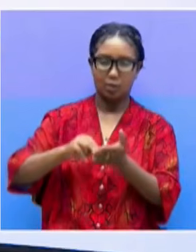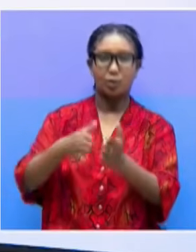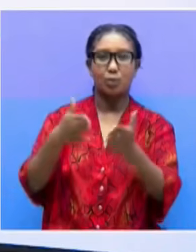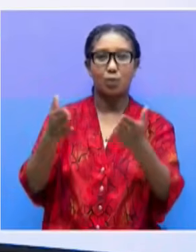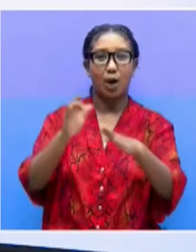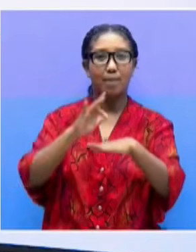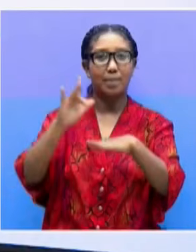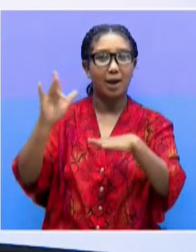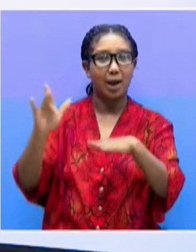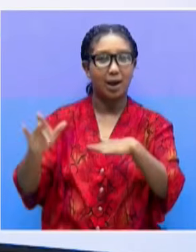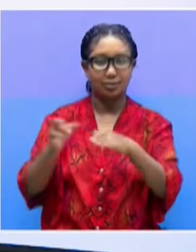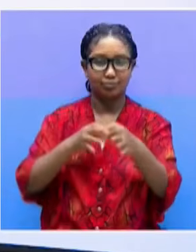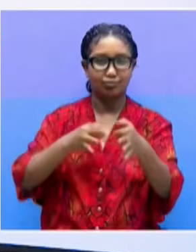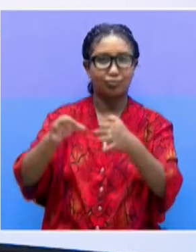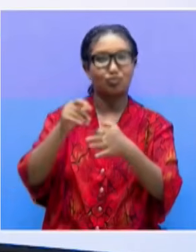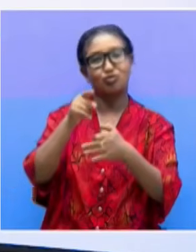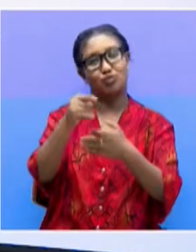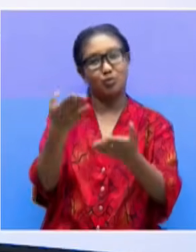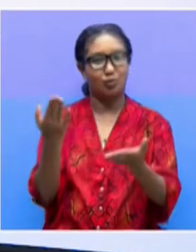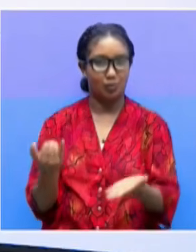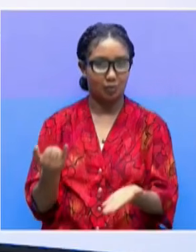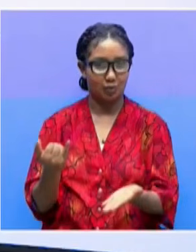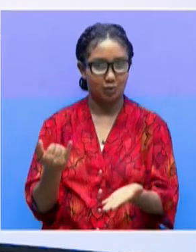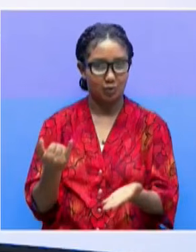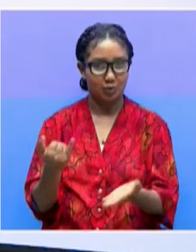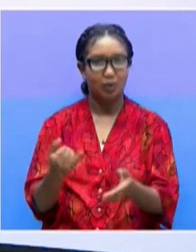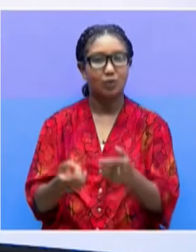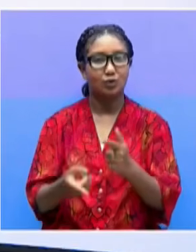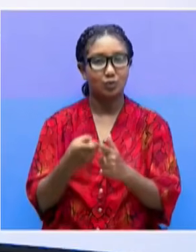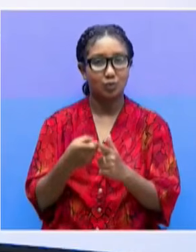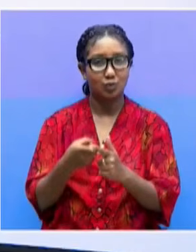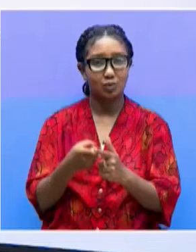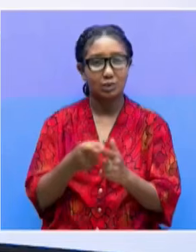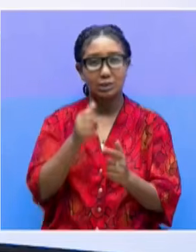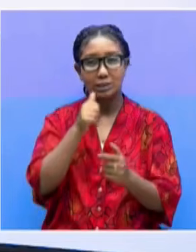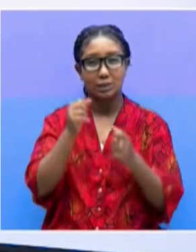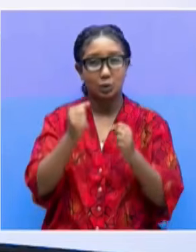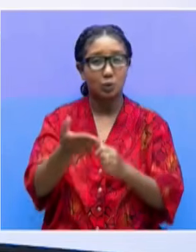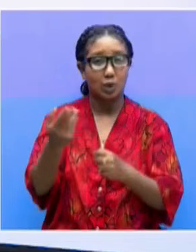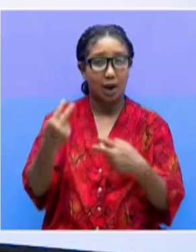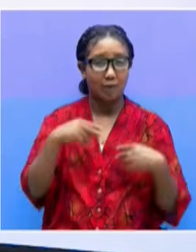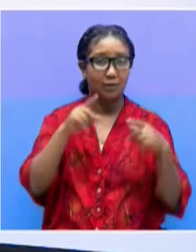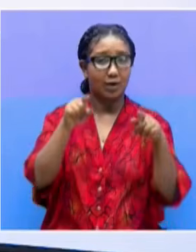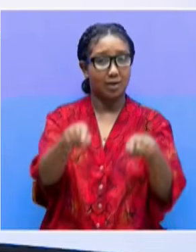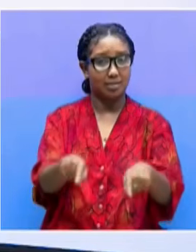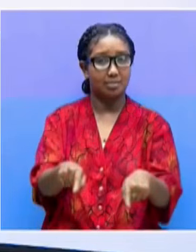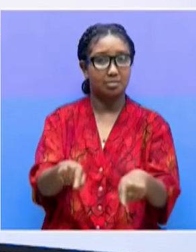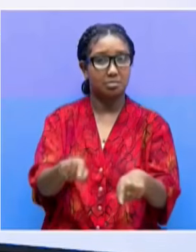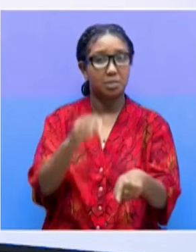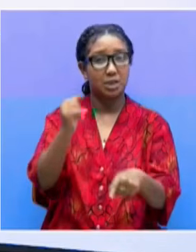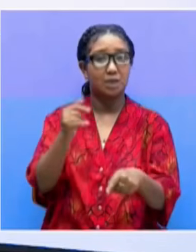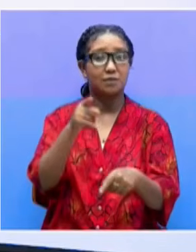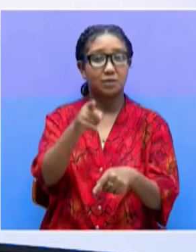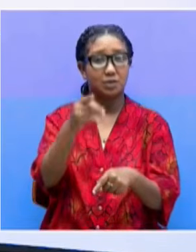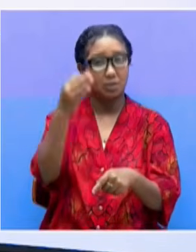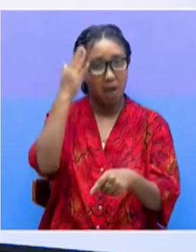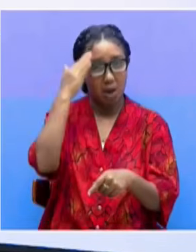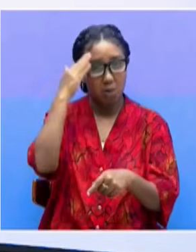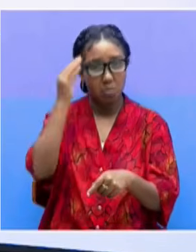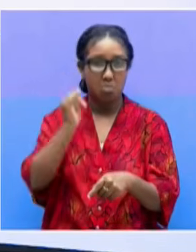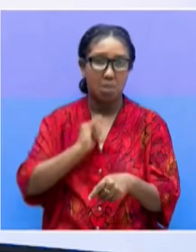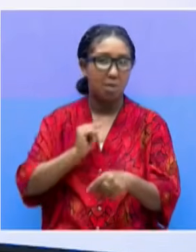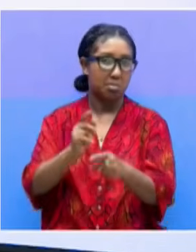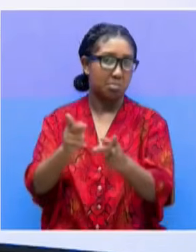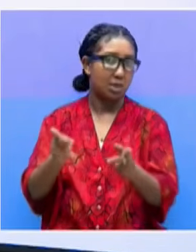I blank narrate it to you. 2, she could have come if she know